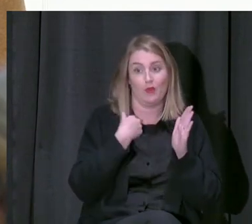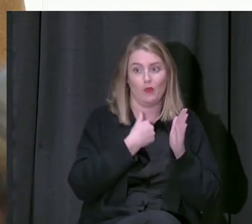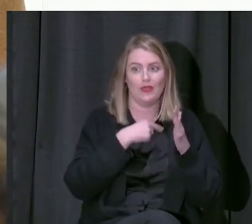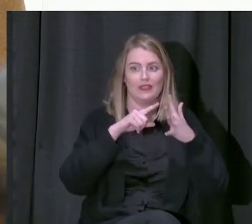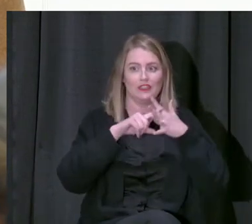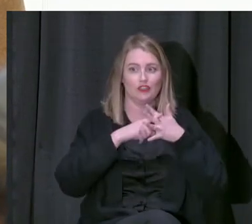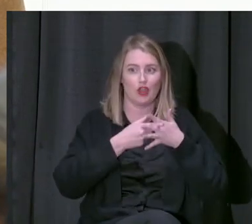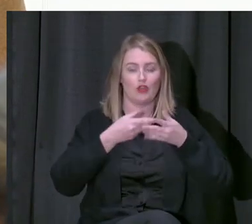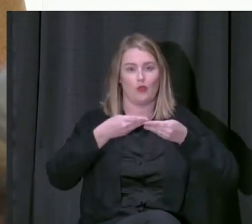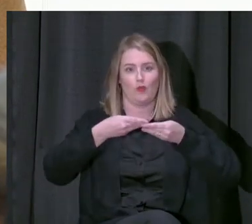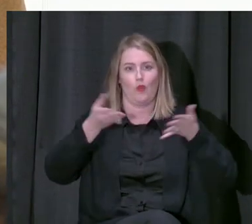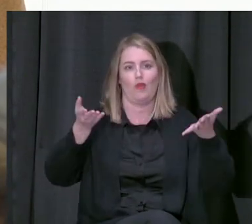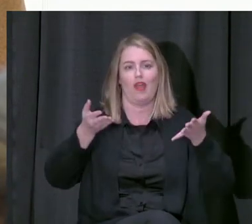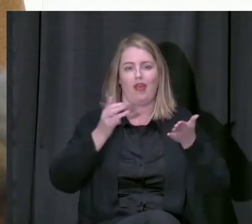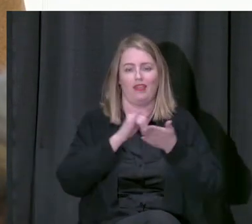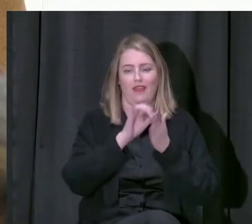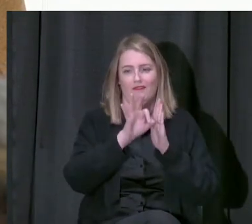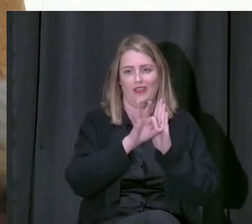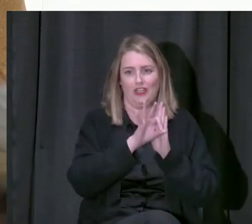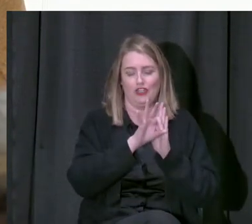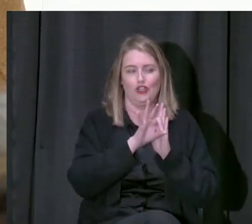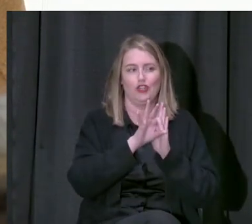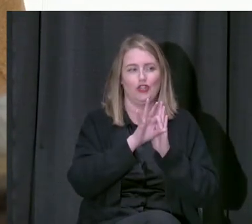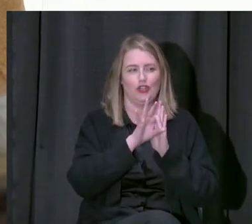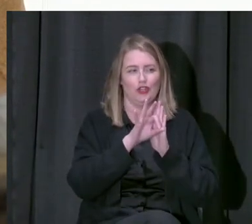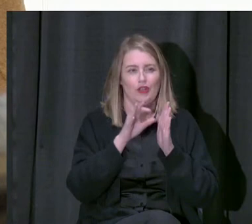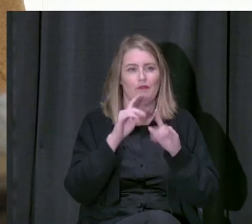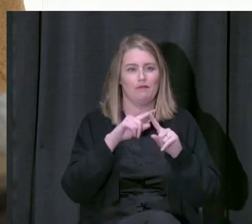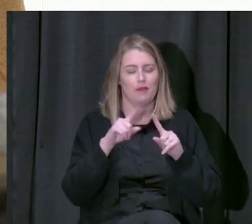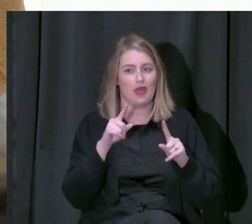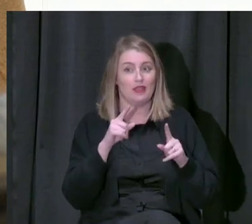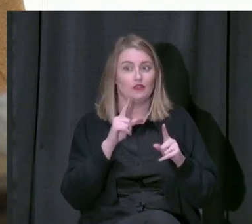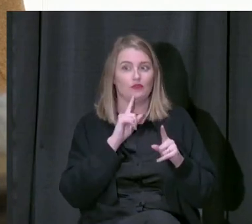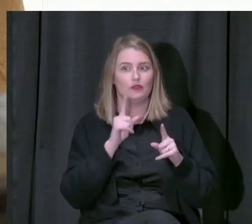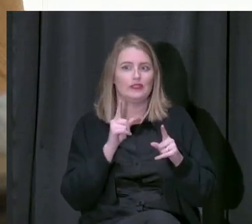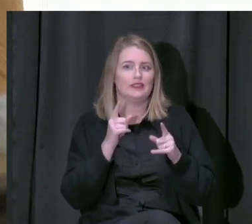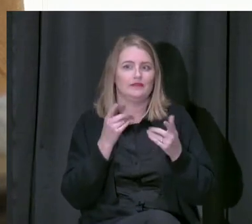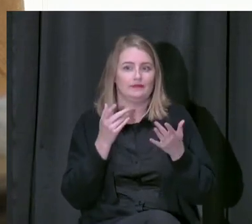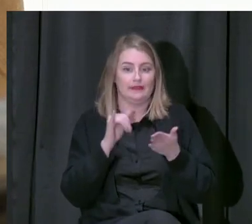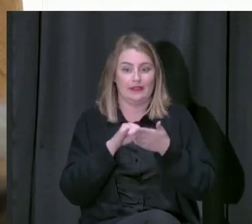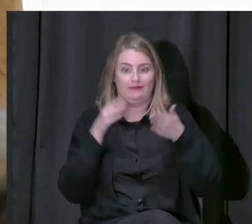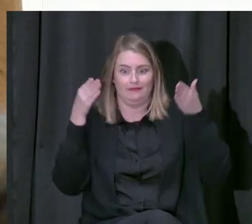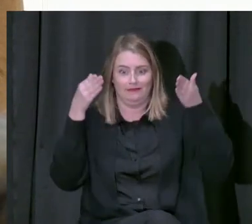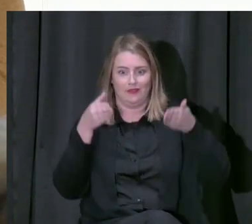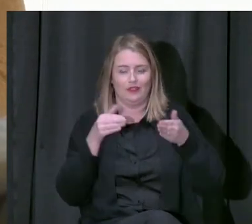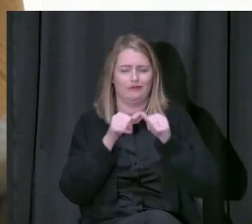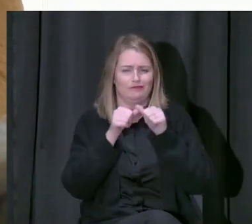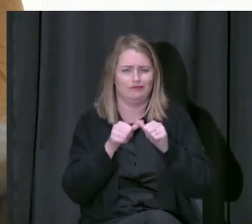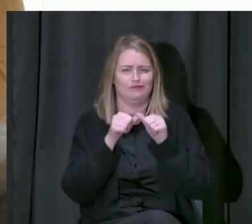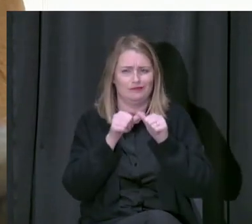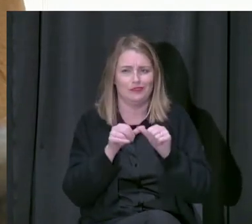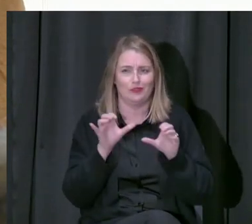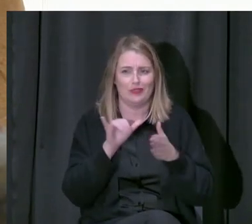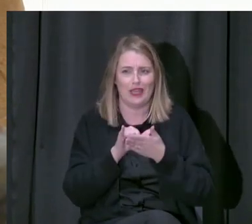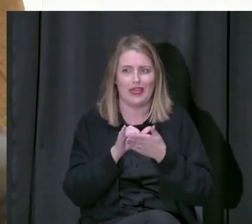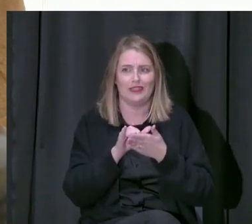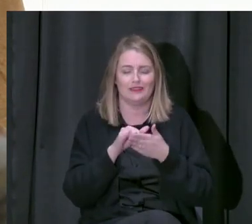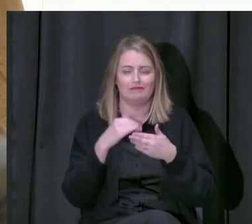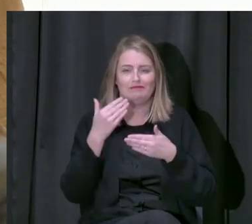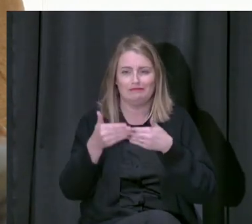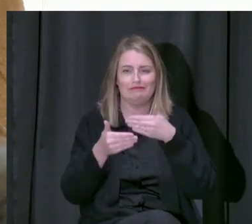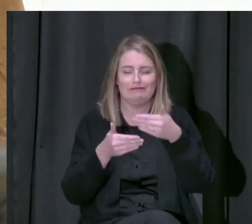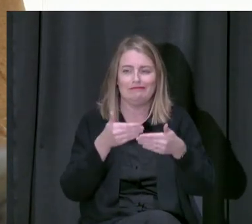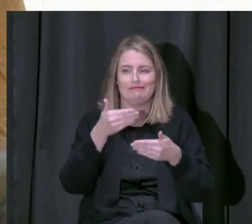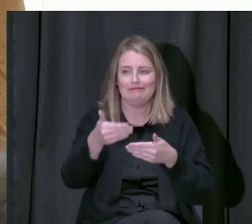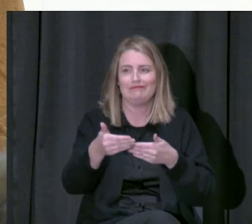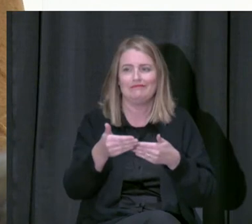rolling out with this feature. It definitely has been a big area of focus for us and continue to be so as we roll it